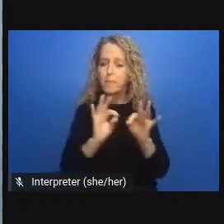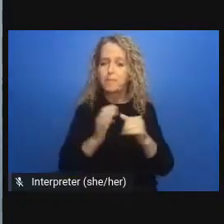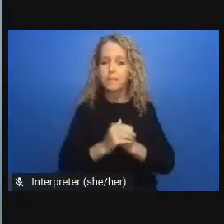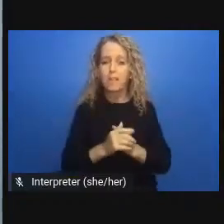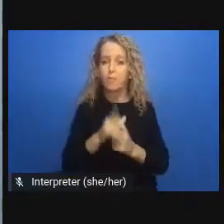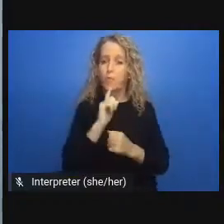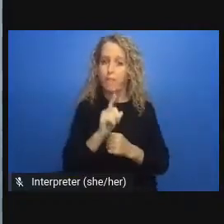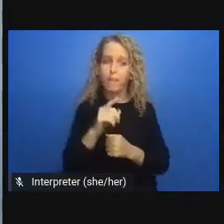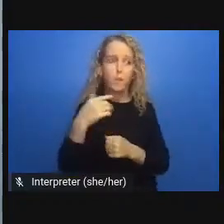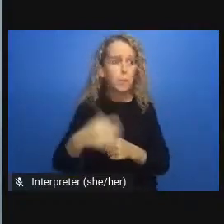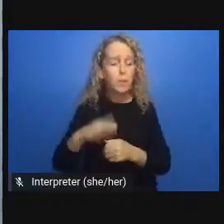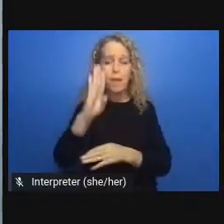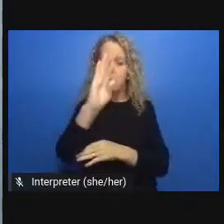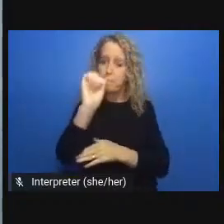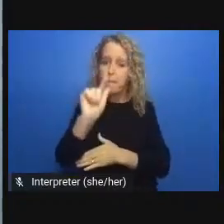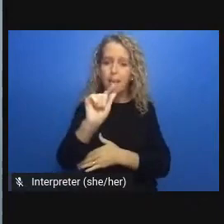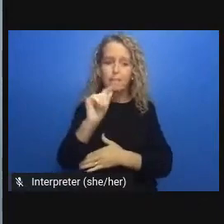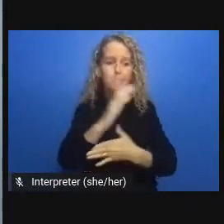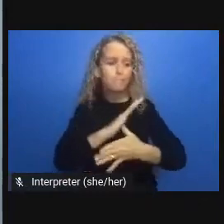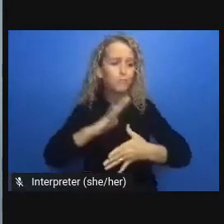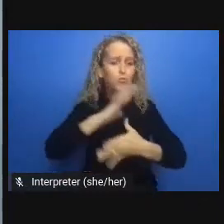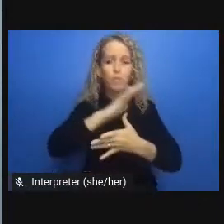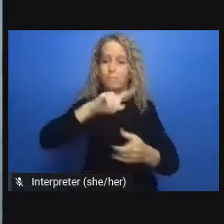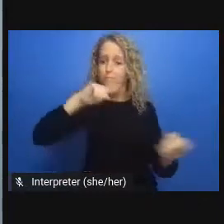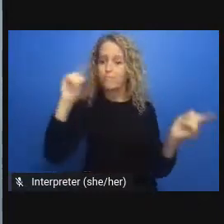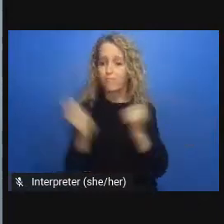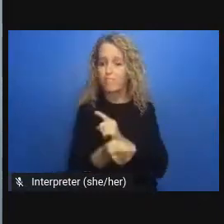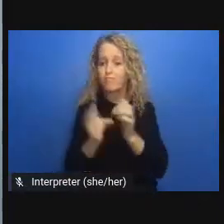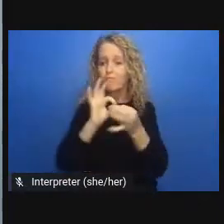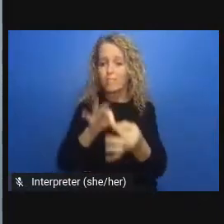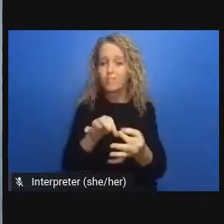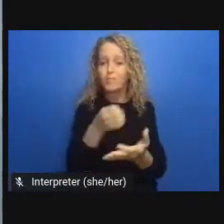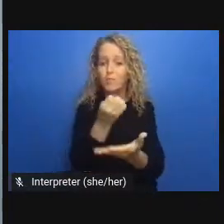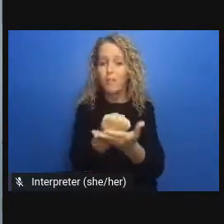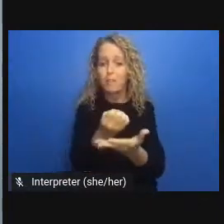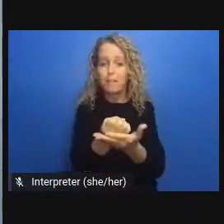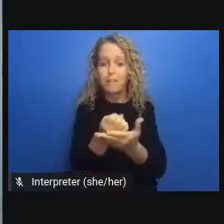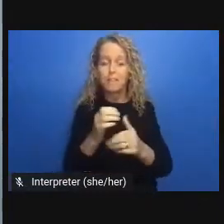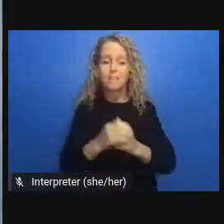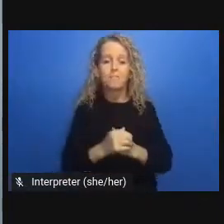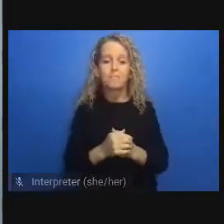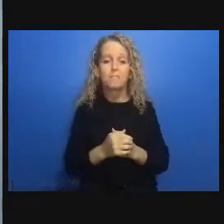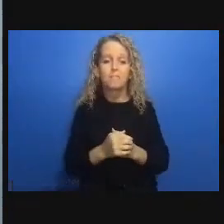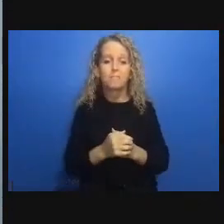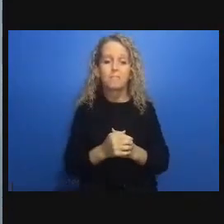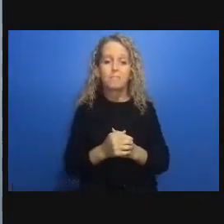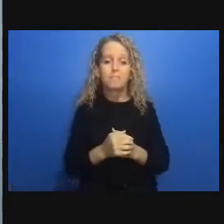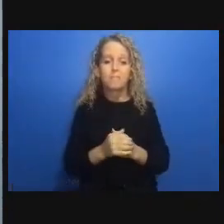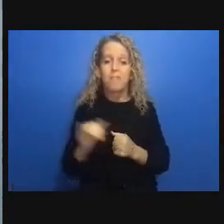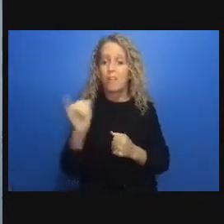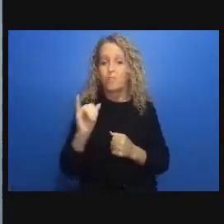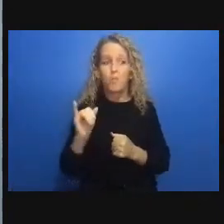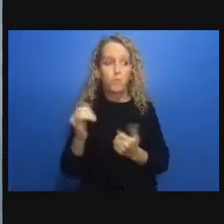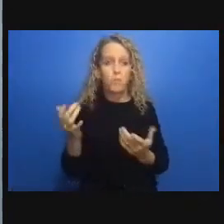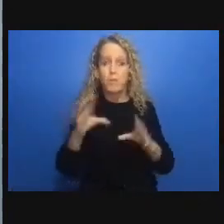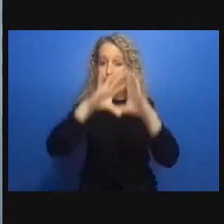that we see today in the economy, and the largest source of change in globally.